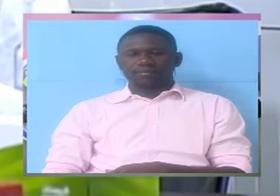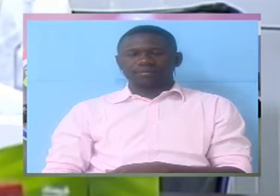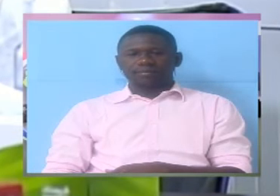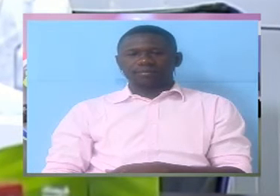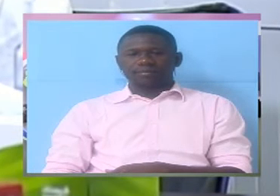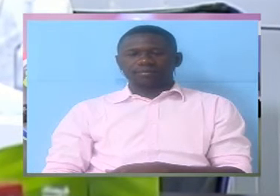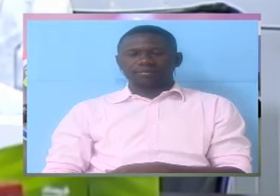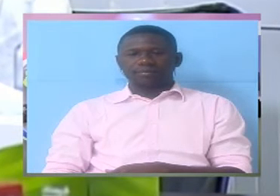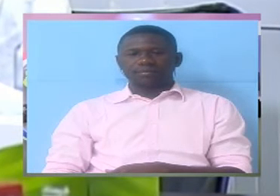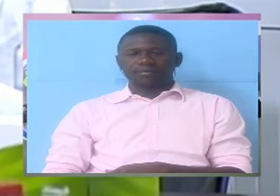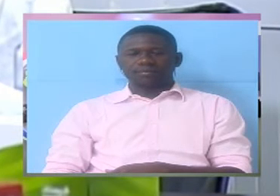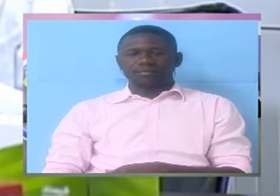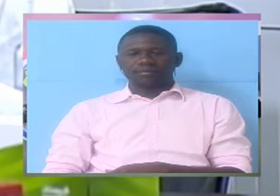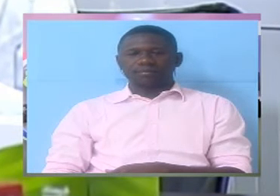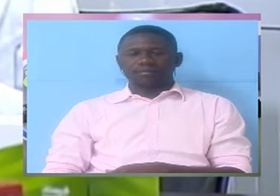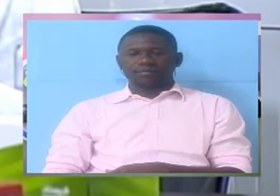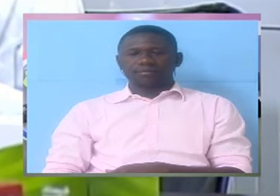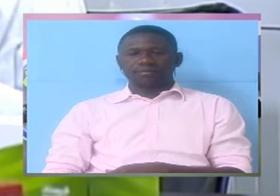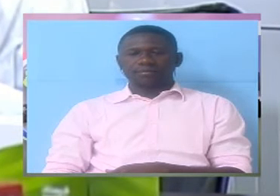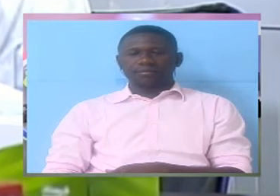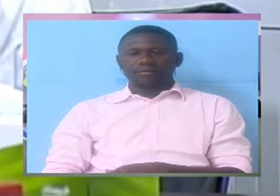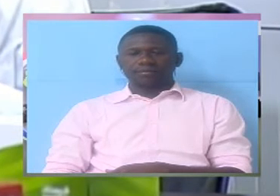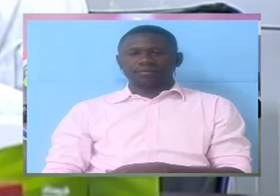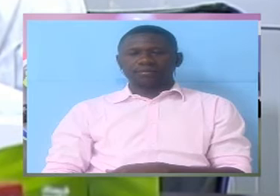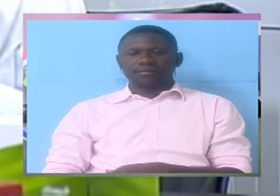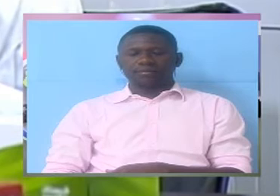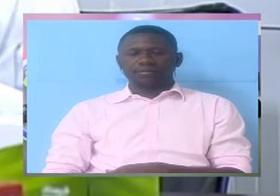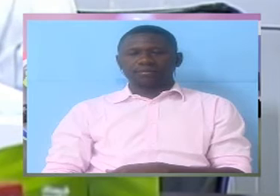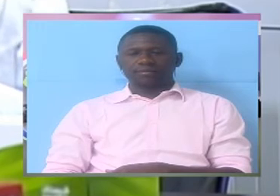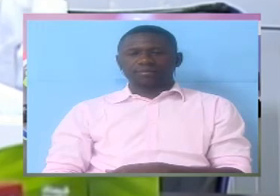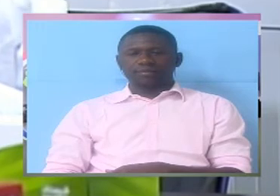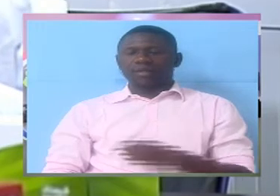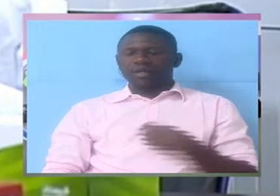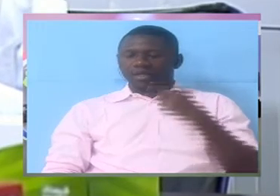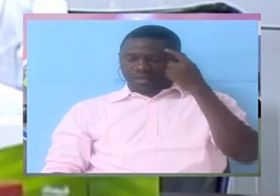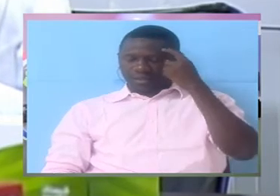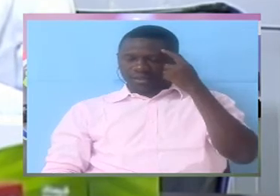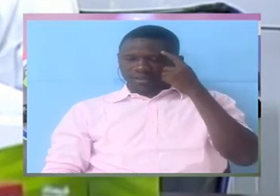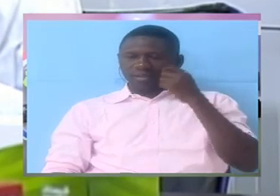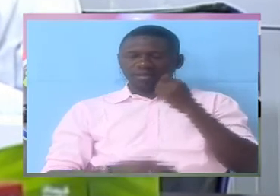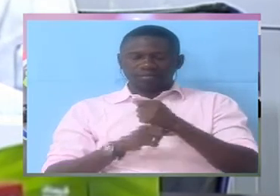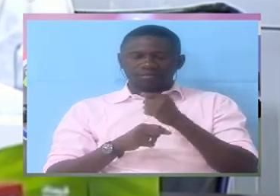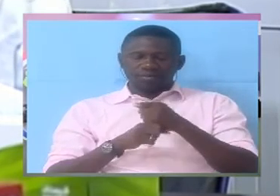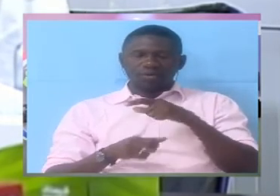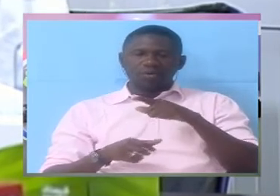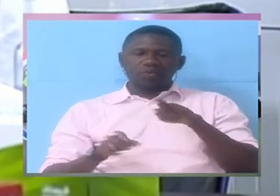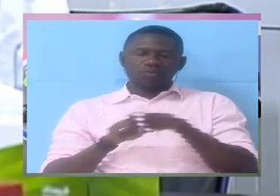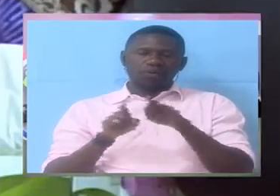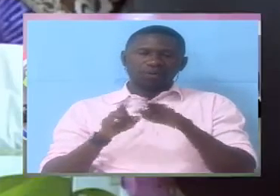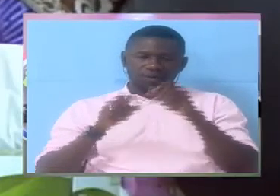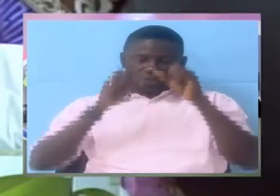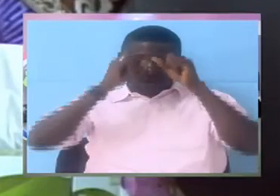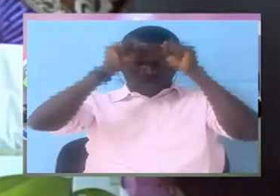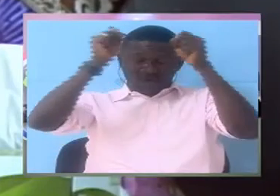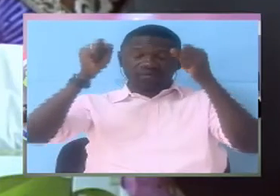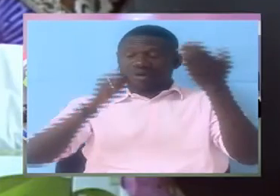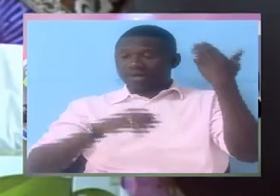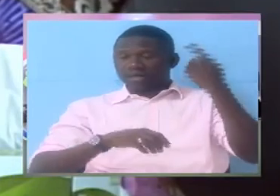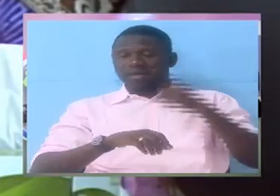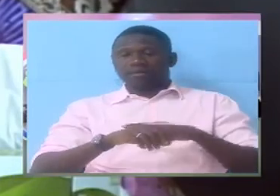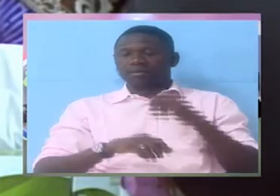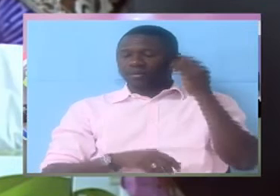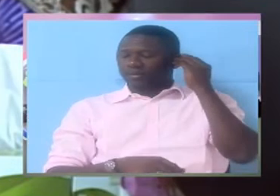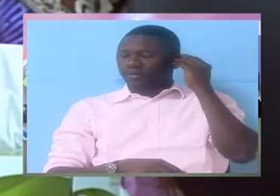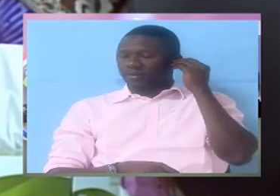kanewlu sude anim fen ko tengolu asiwlu do ku no je. I think he formalized it with government. Na mira de anima sakunda fam ya ku